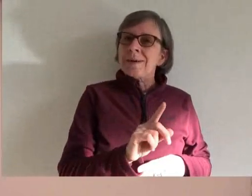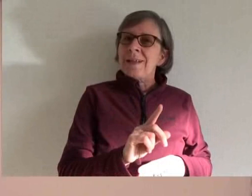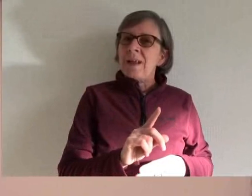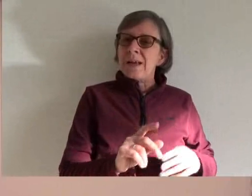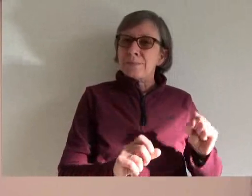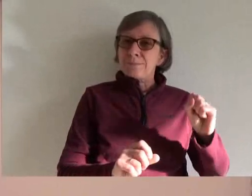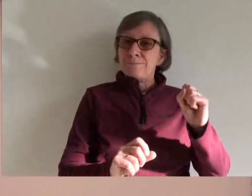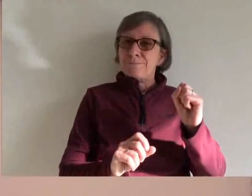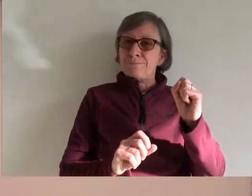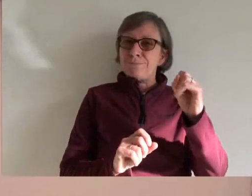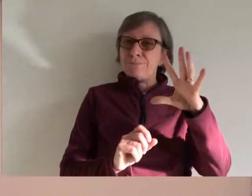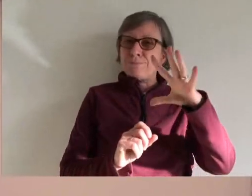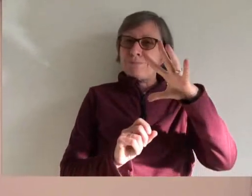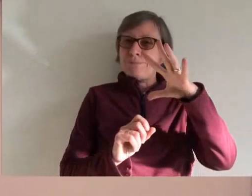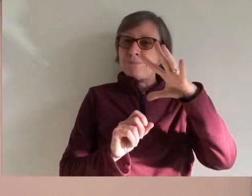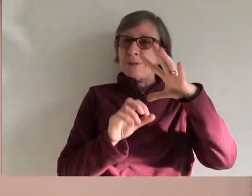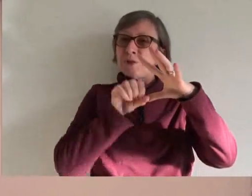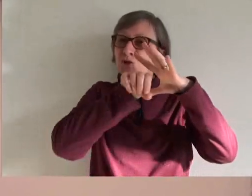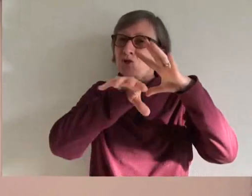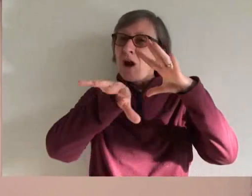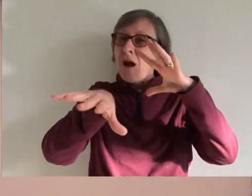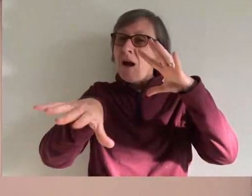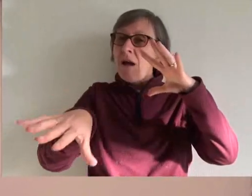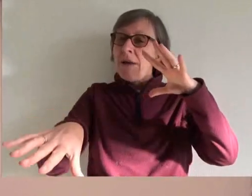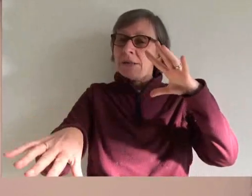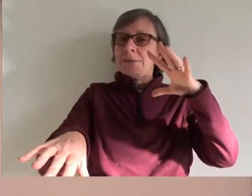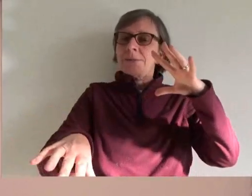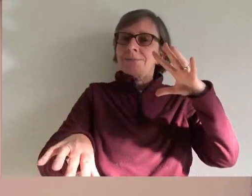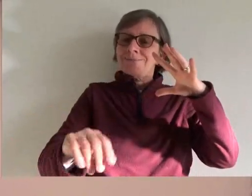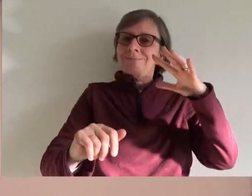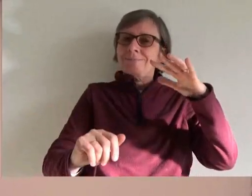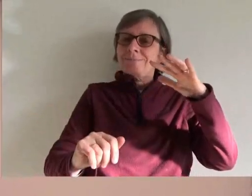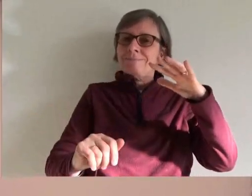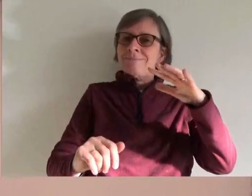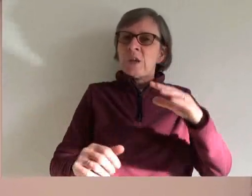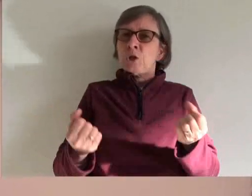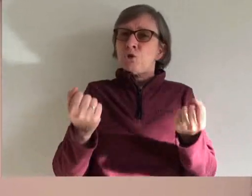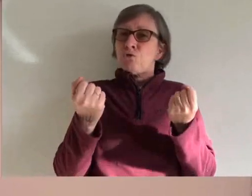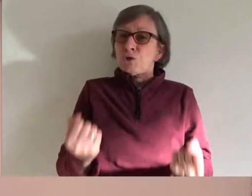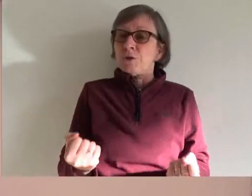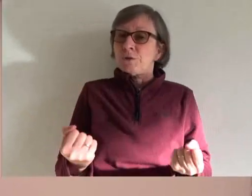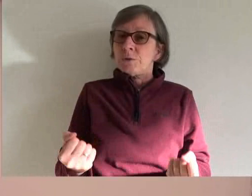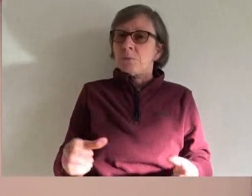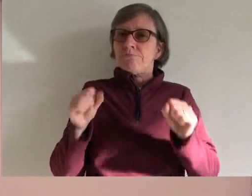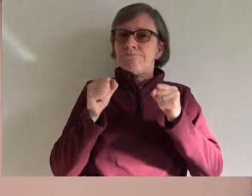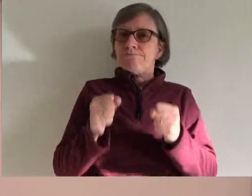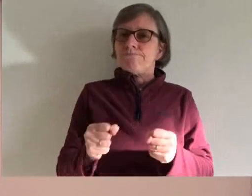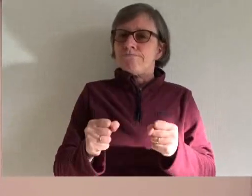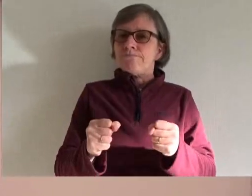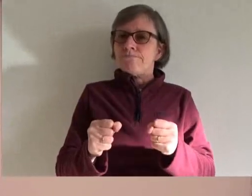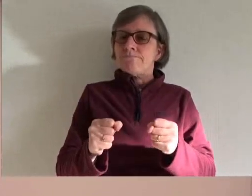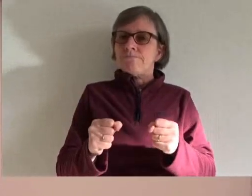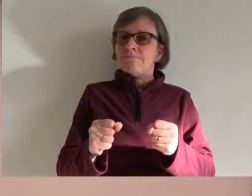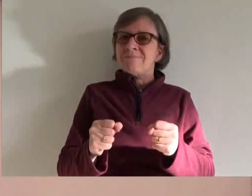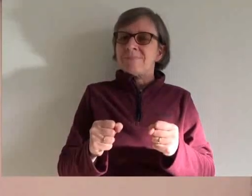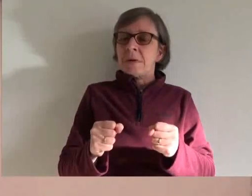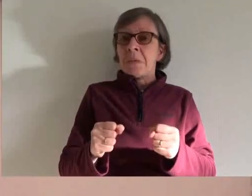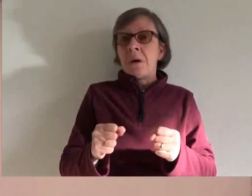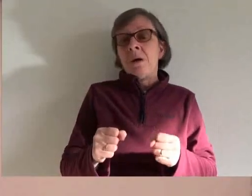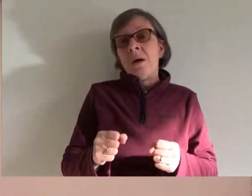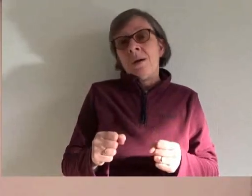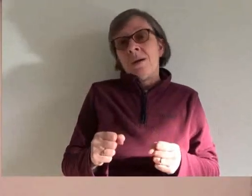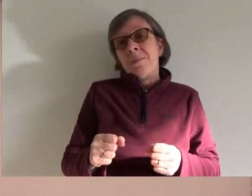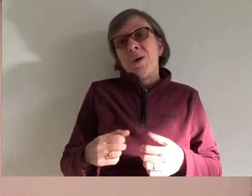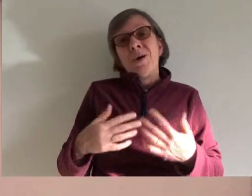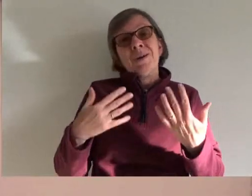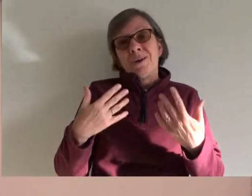light and stand up for what is right and just and to stand up for Jesus. But it might come at a cost,